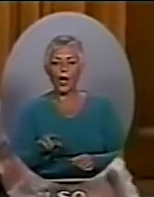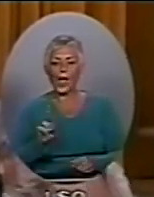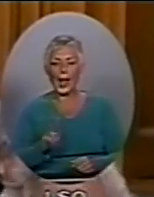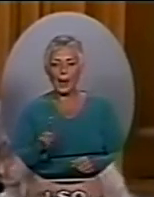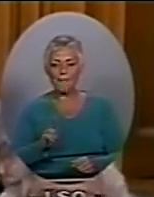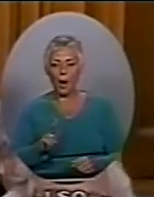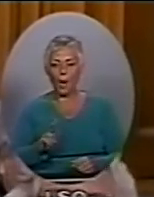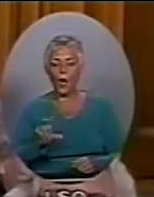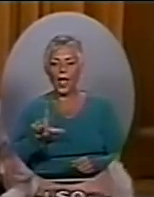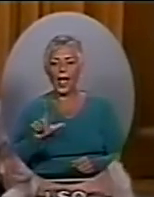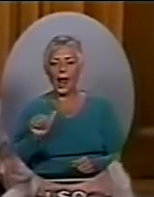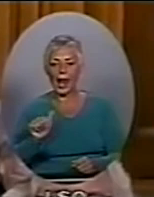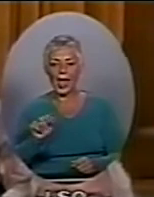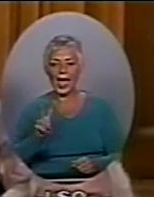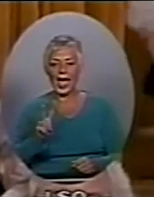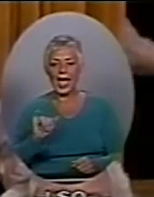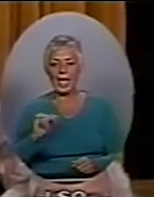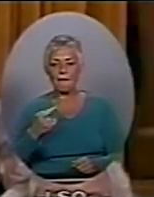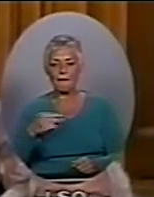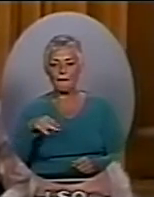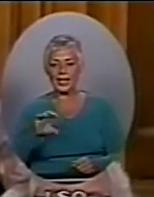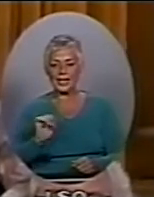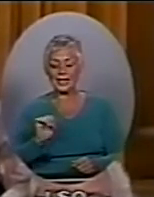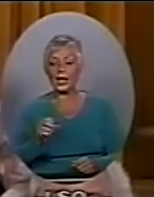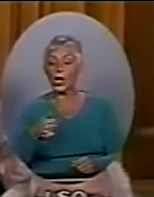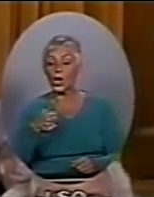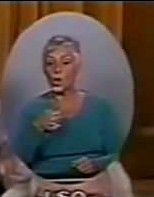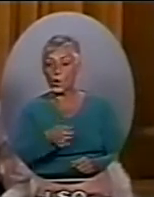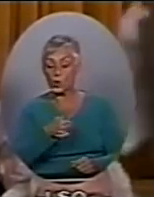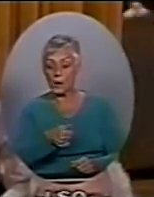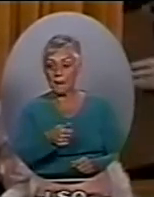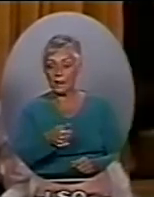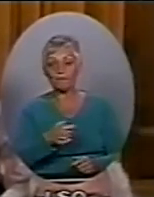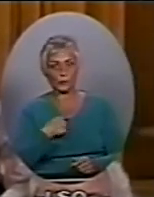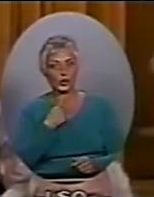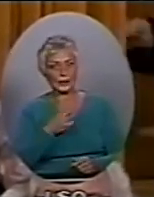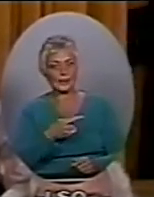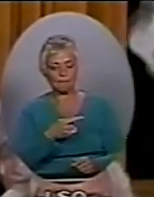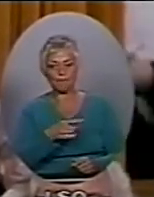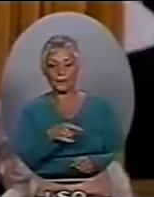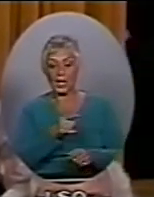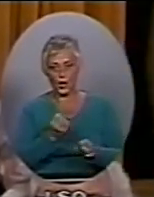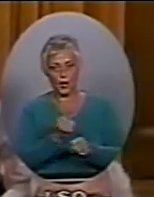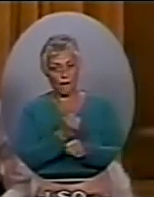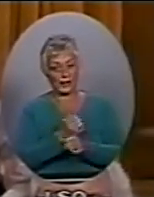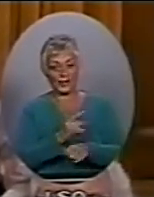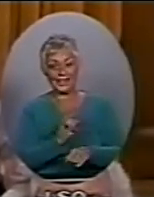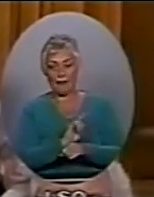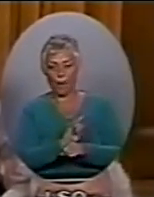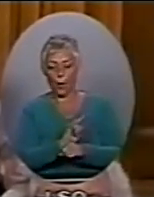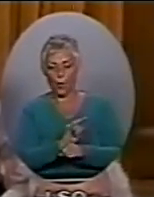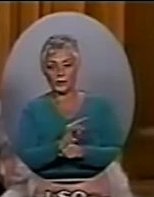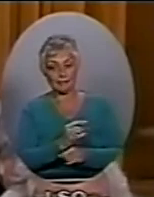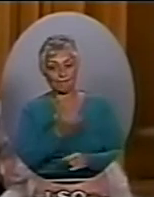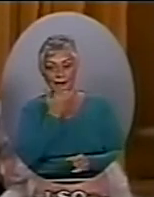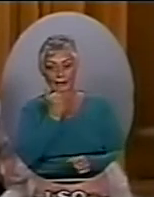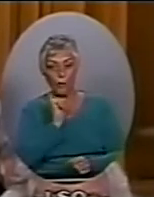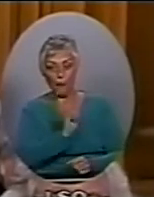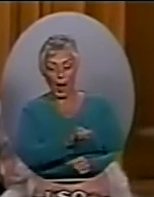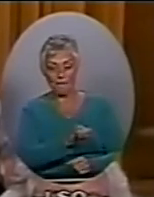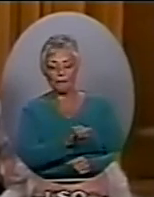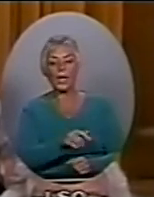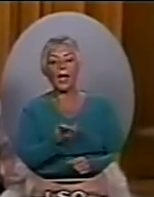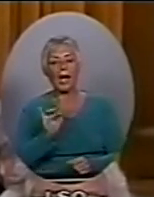$10,120.50, he committed dishonest acts and was found guilty of fraud. Matt Harb, on the other hand, owes the taxpayers over